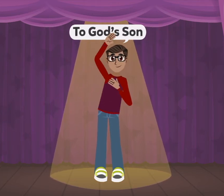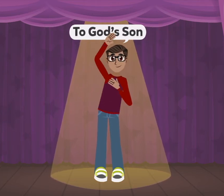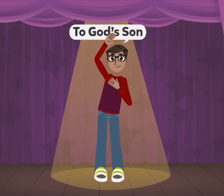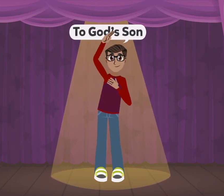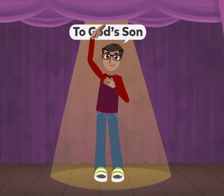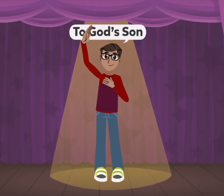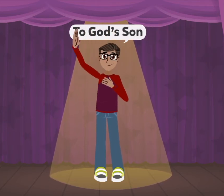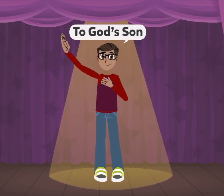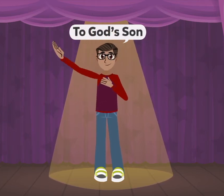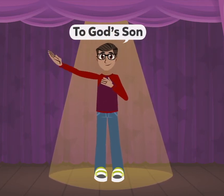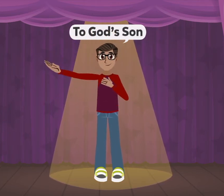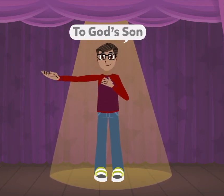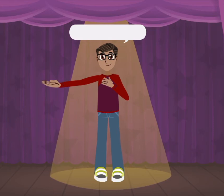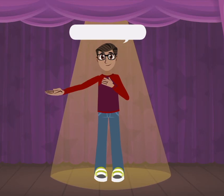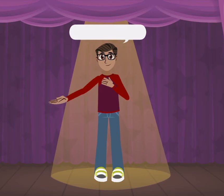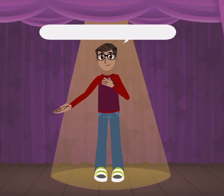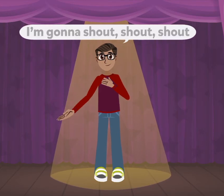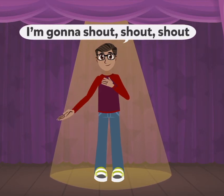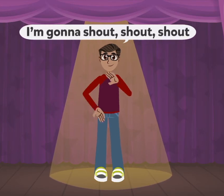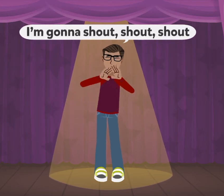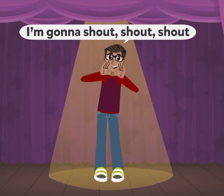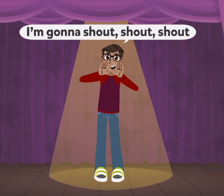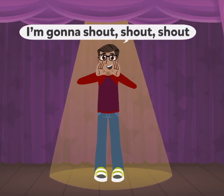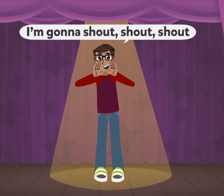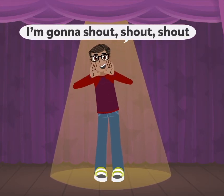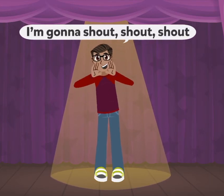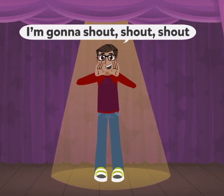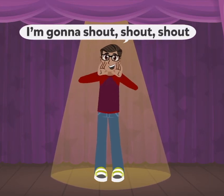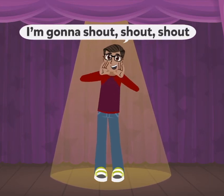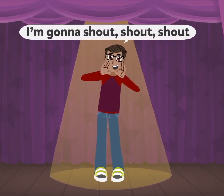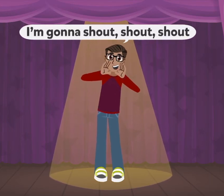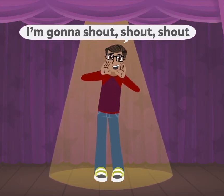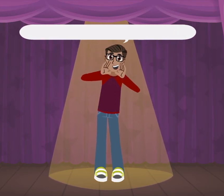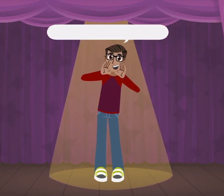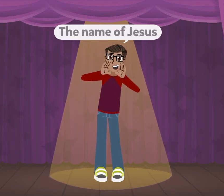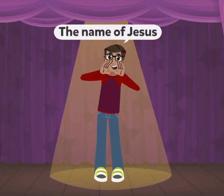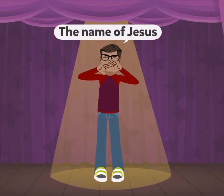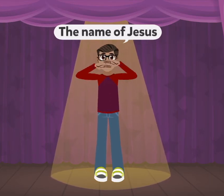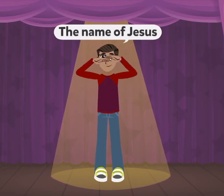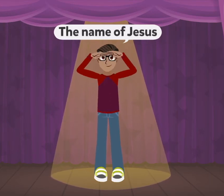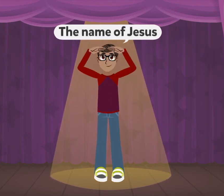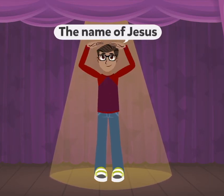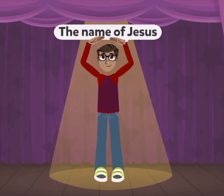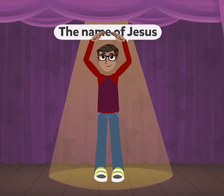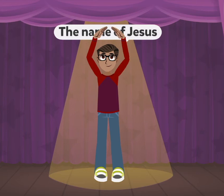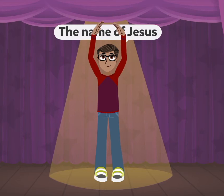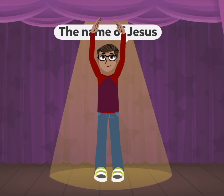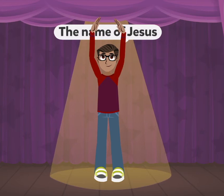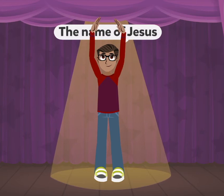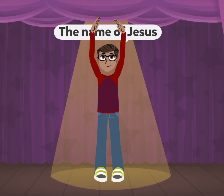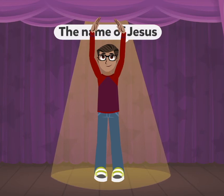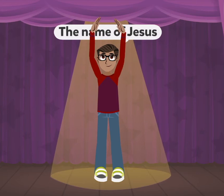sing to God's Son. I'm gonna shout, shout, shout the name